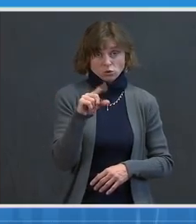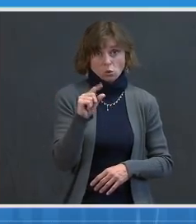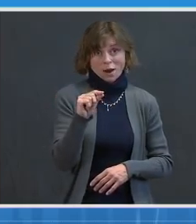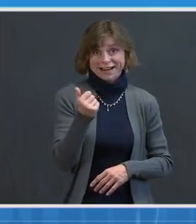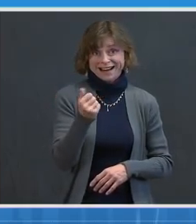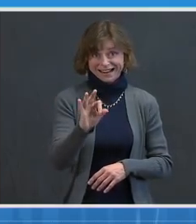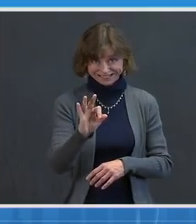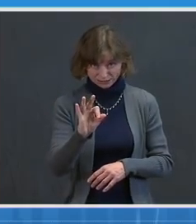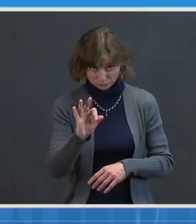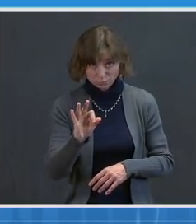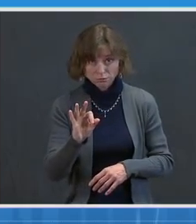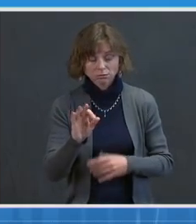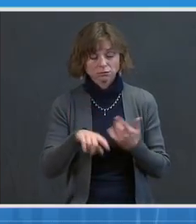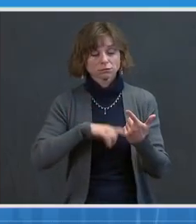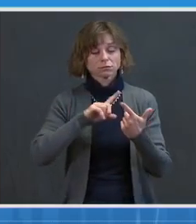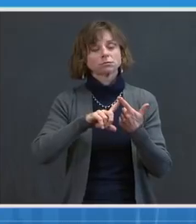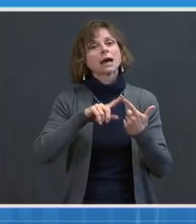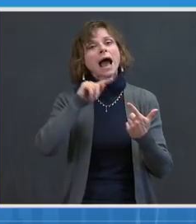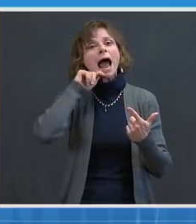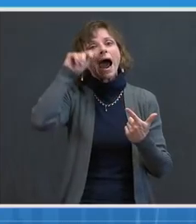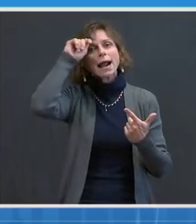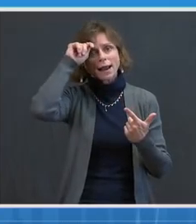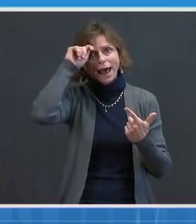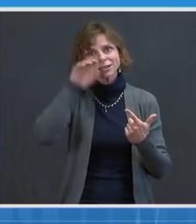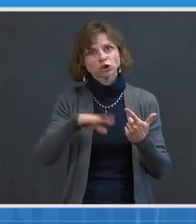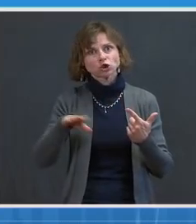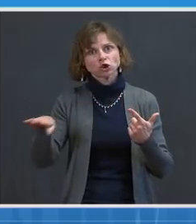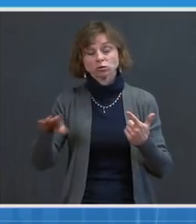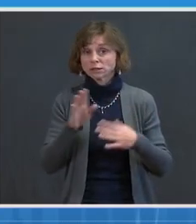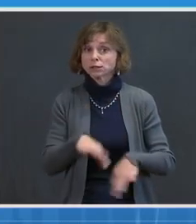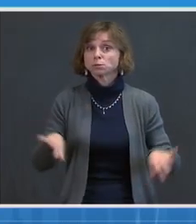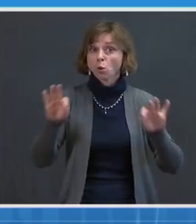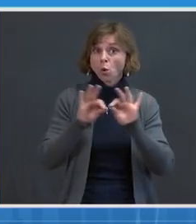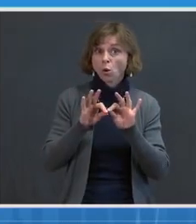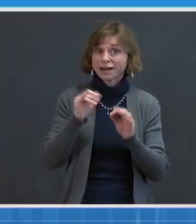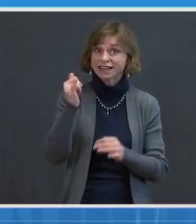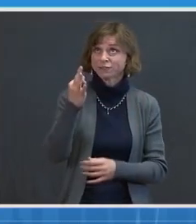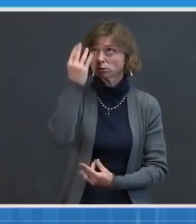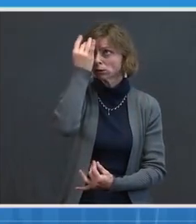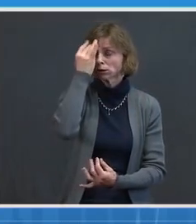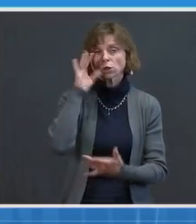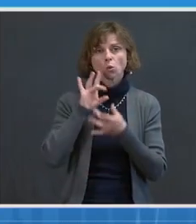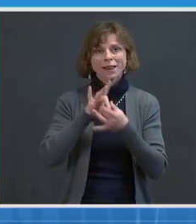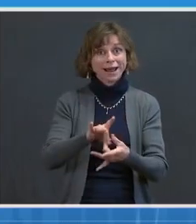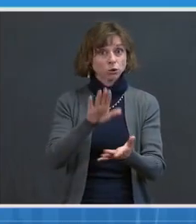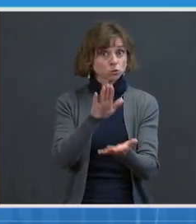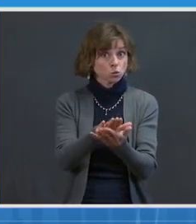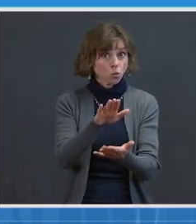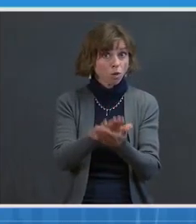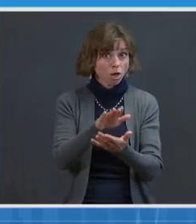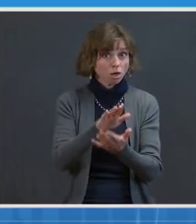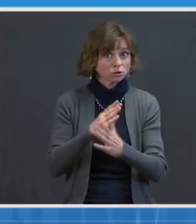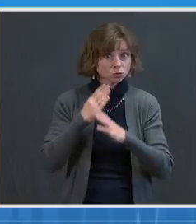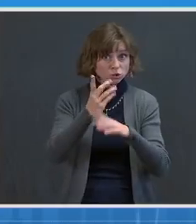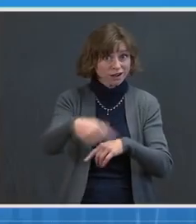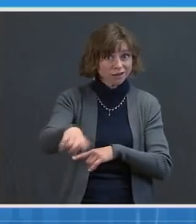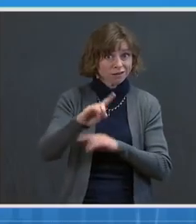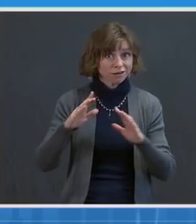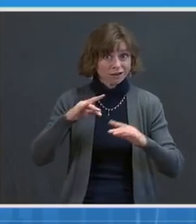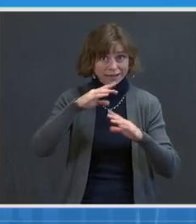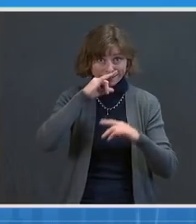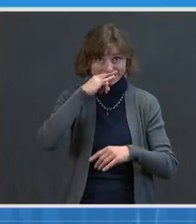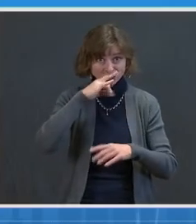there are adolescents and children, a very important topic when we think in terms of schools and the protection of children. There are